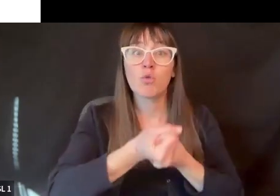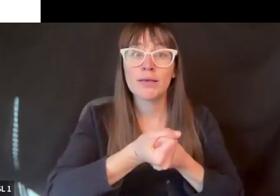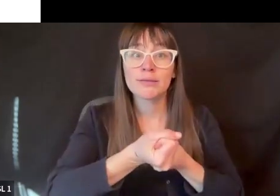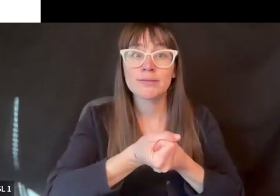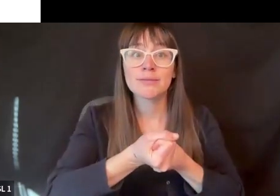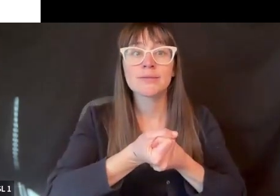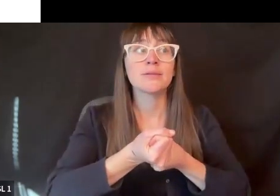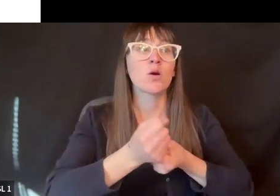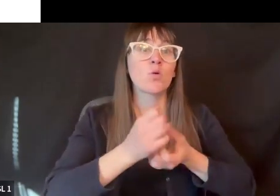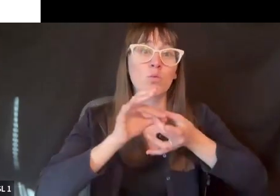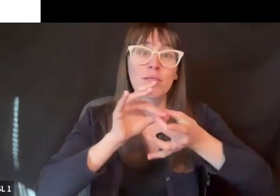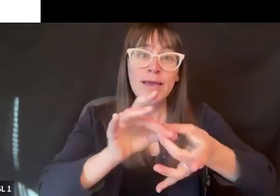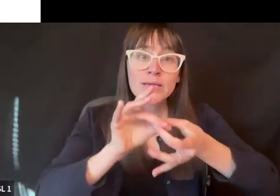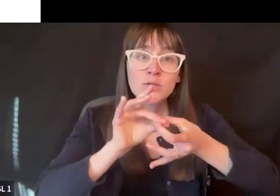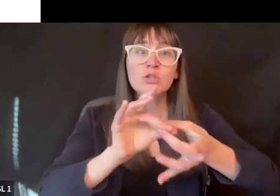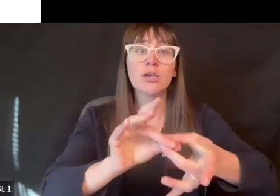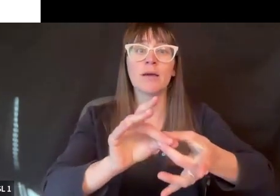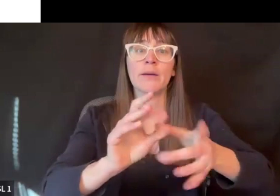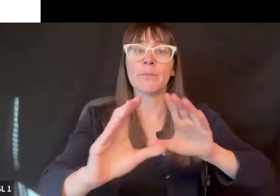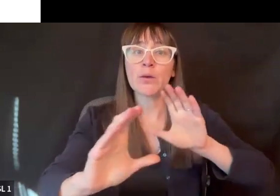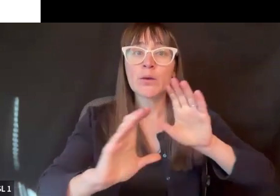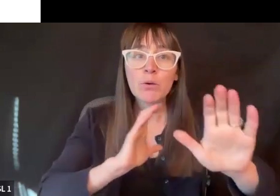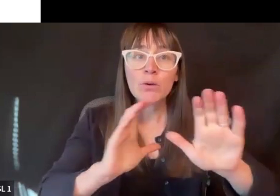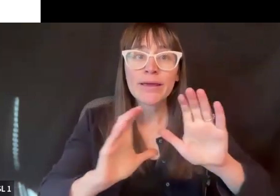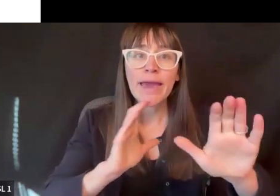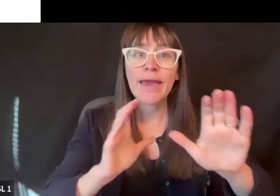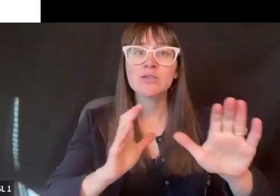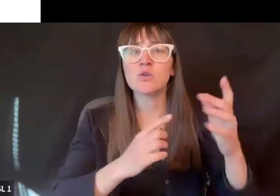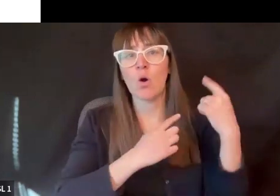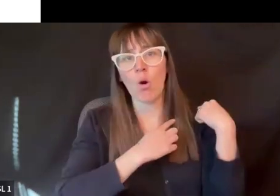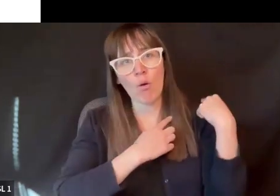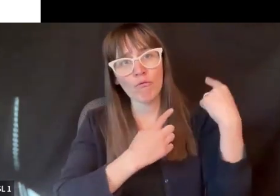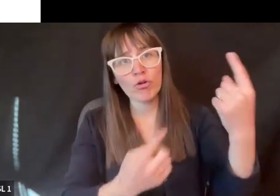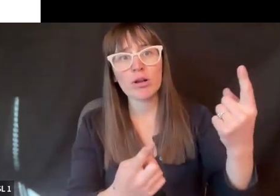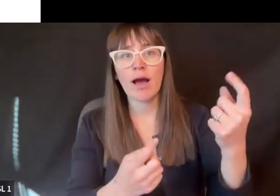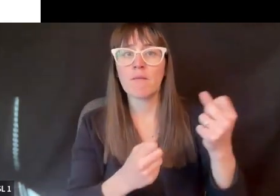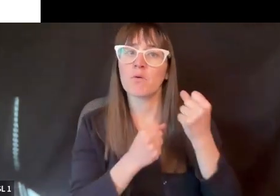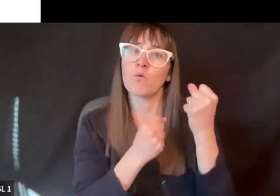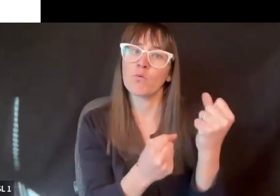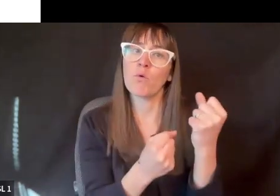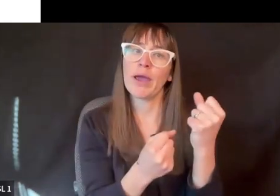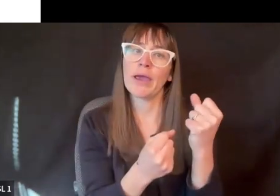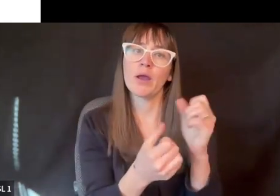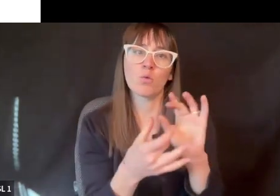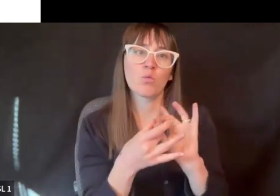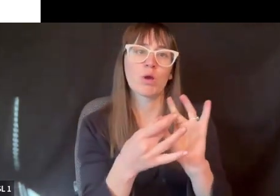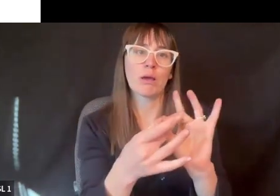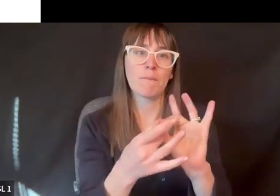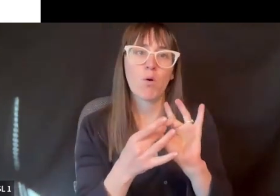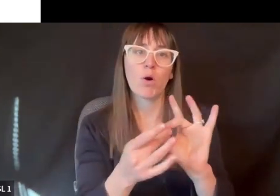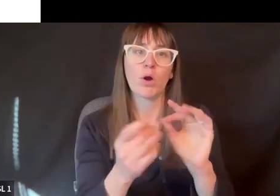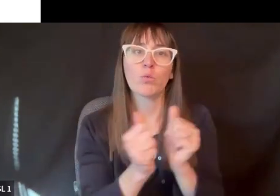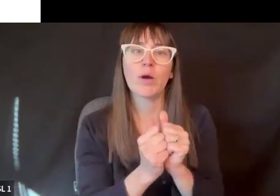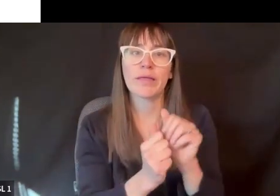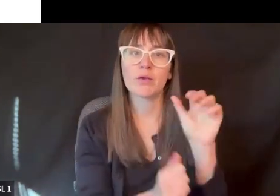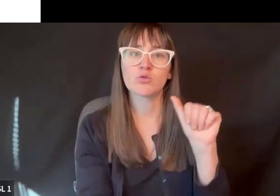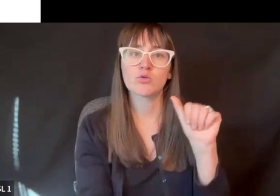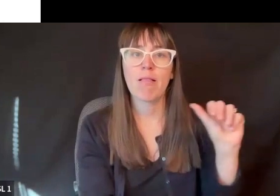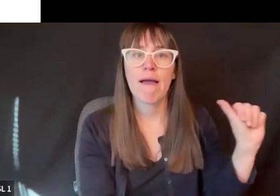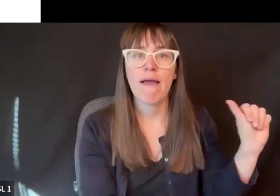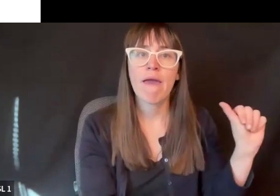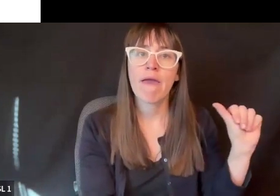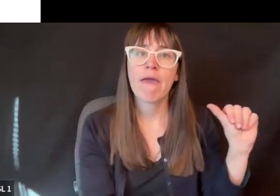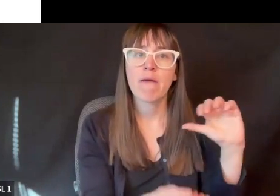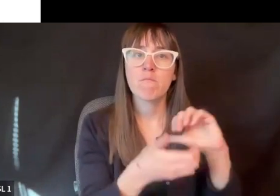building, communication, and I think over time we've really built a great rapport with our AAA